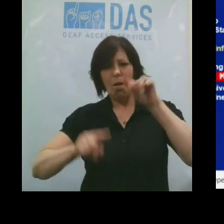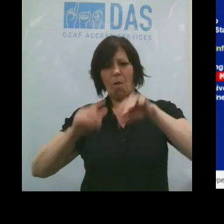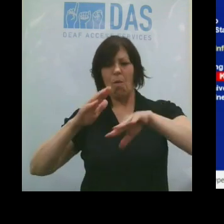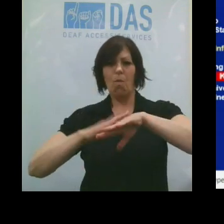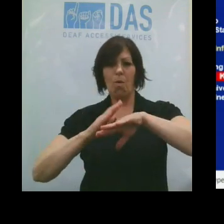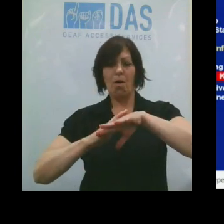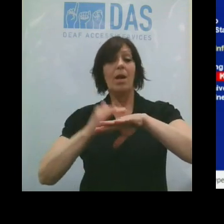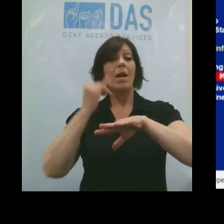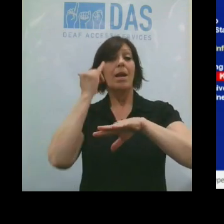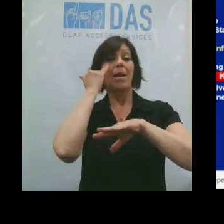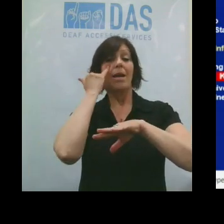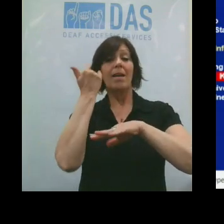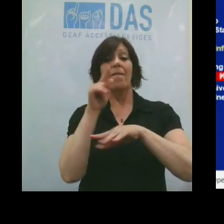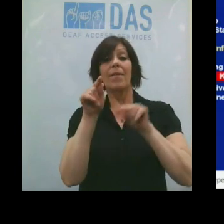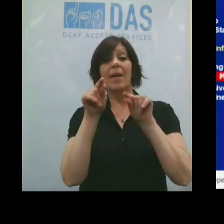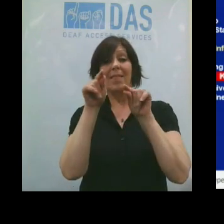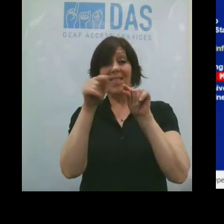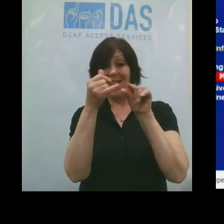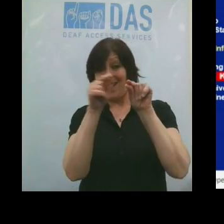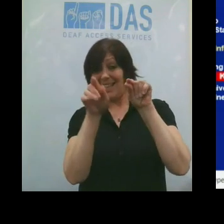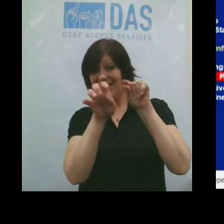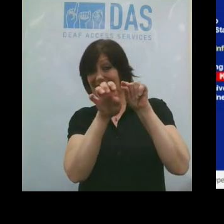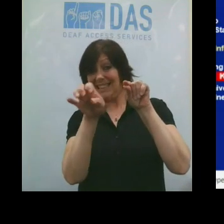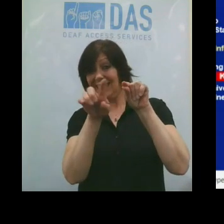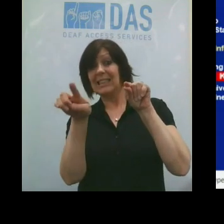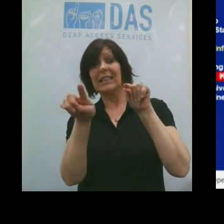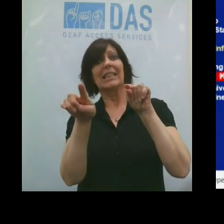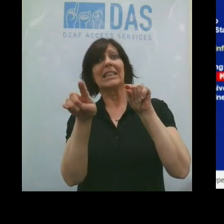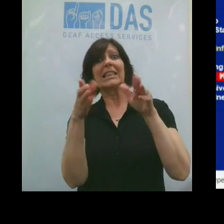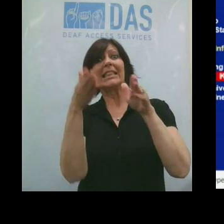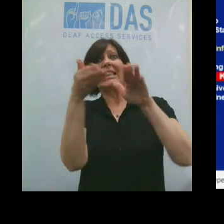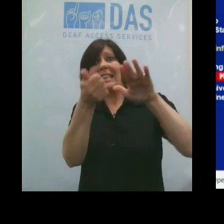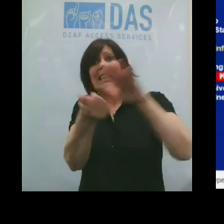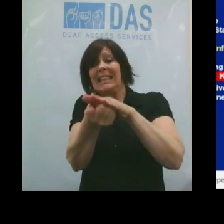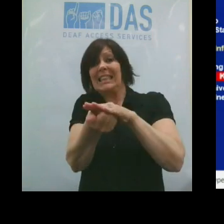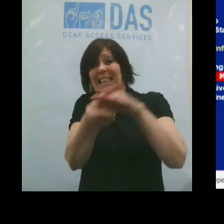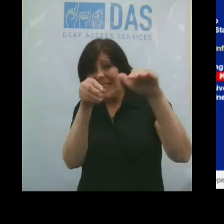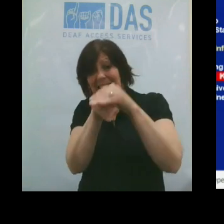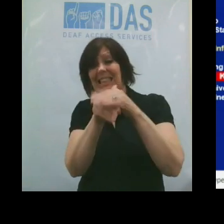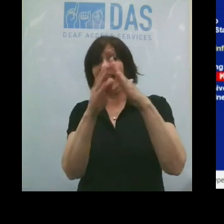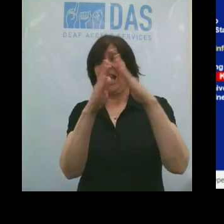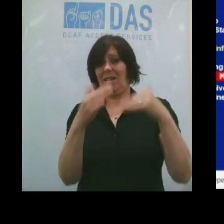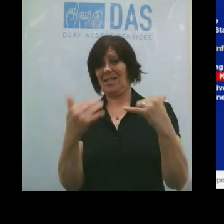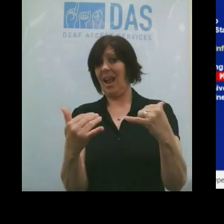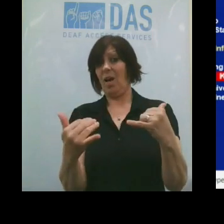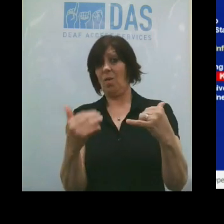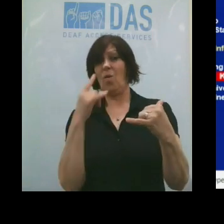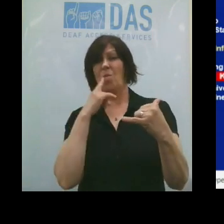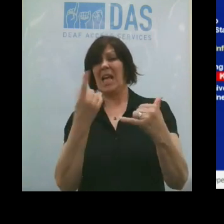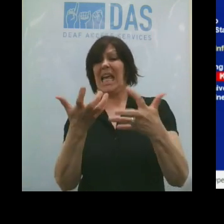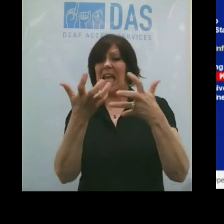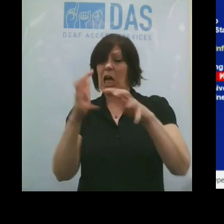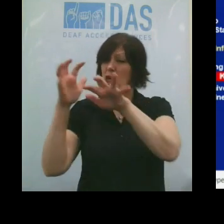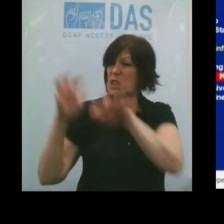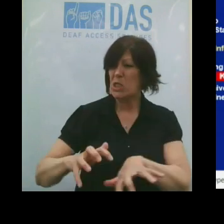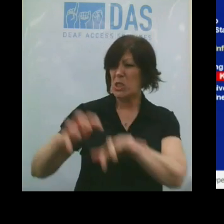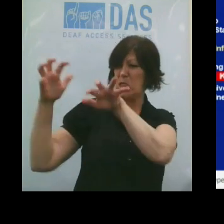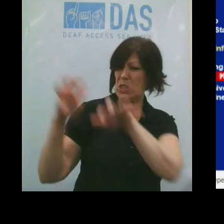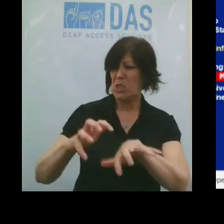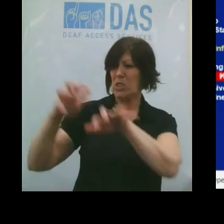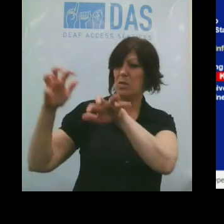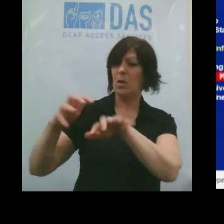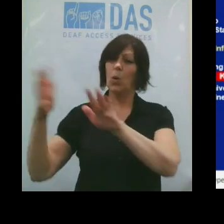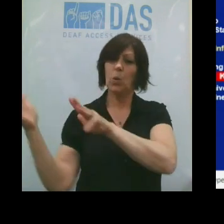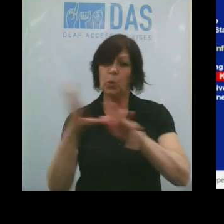are east of the area where that line is, I suggest you take cover and get inside right away. It is going to be heavy rain,